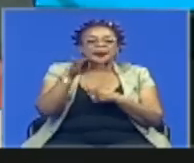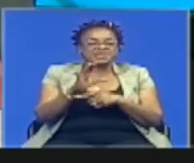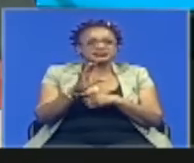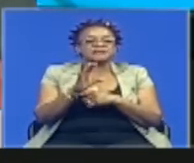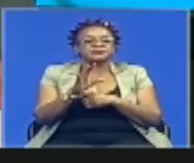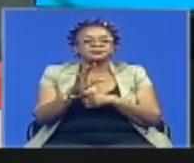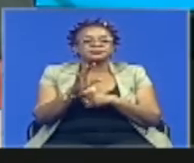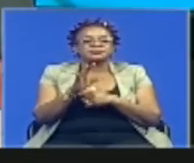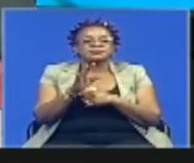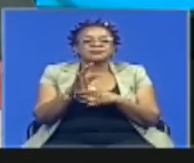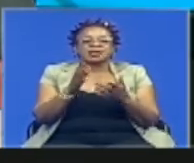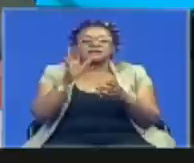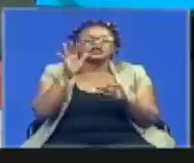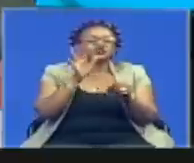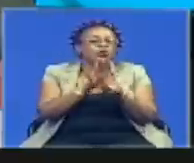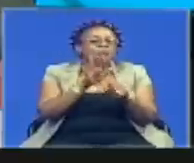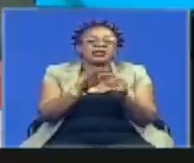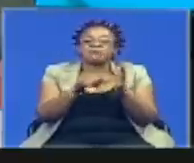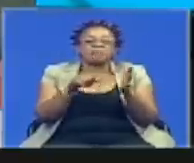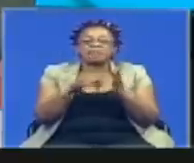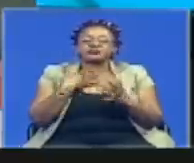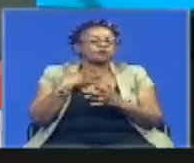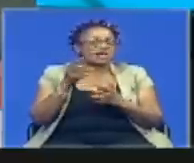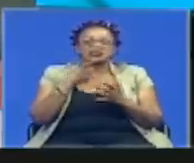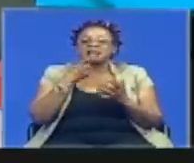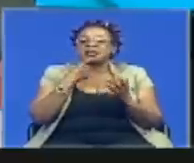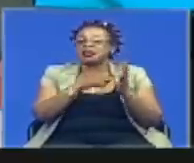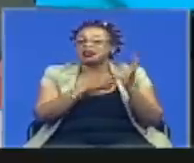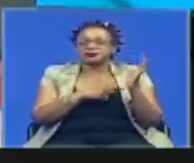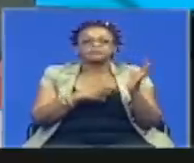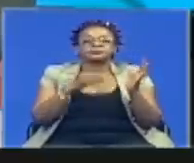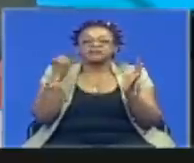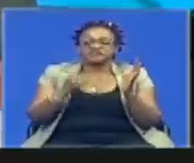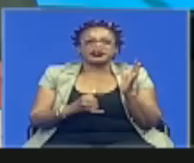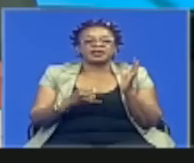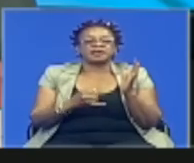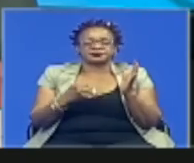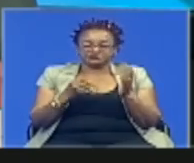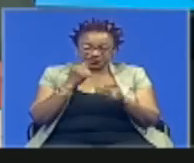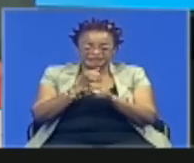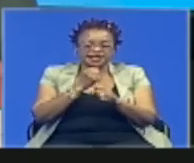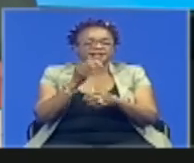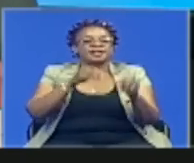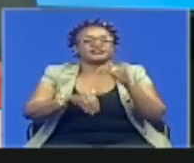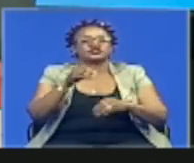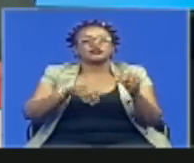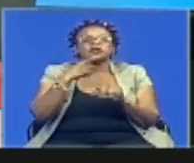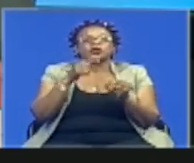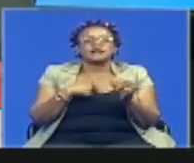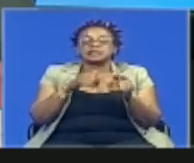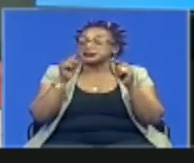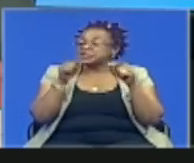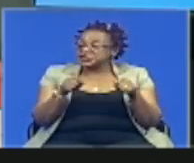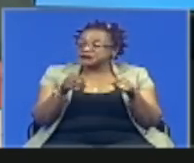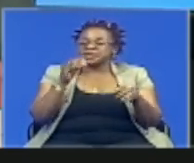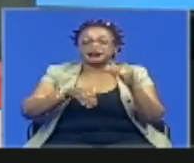the midst of so many problems, which I don't want to spend time on, finally wobbled into an election and told us that now this election